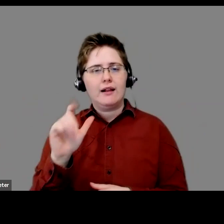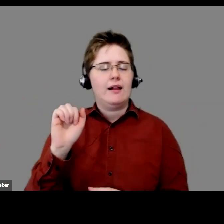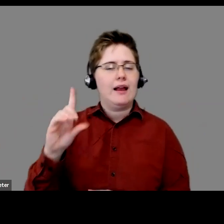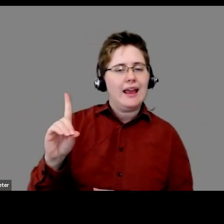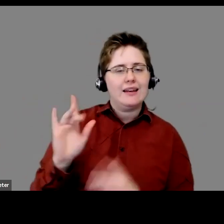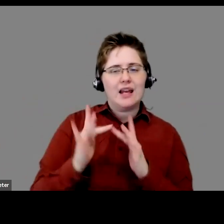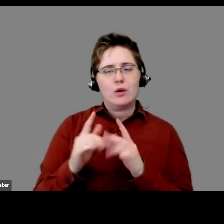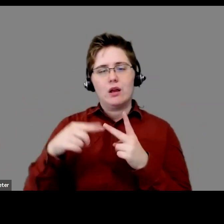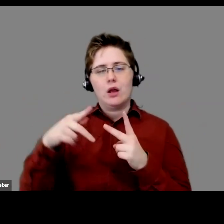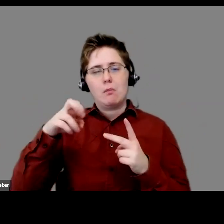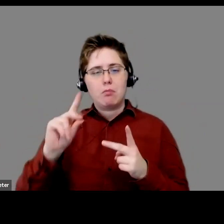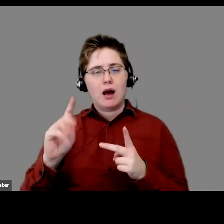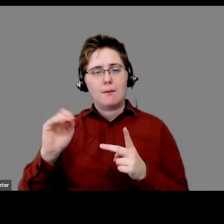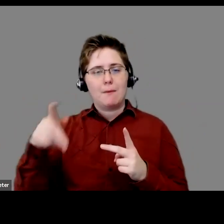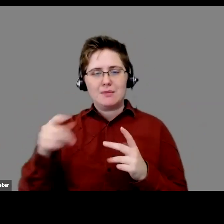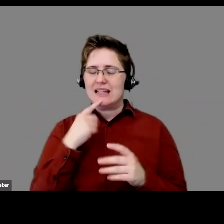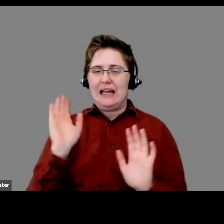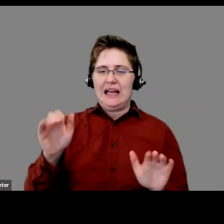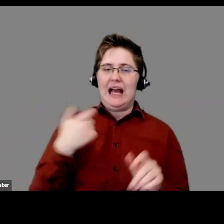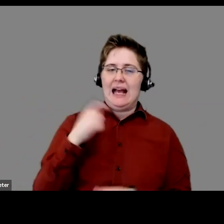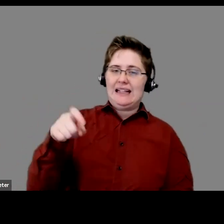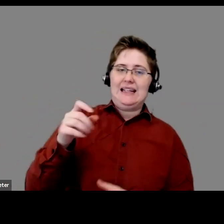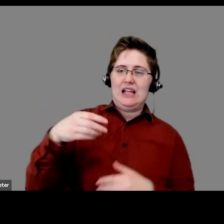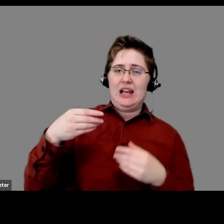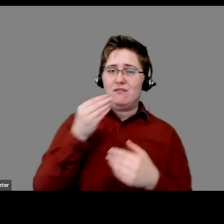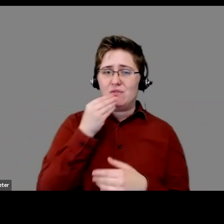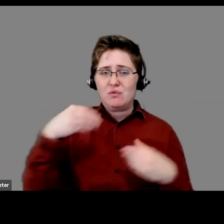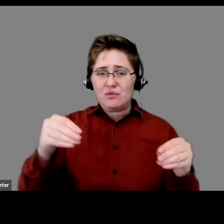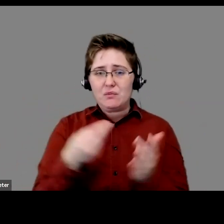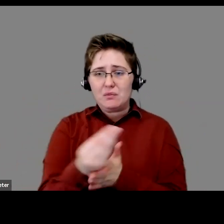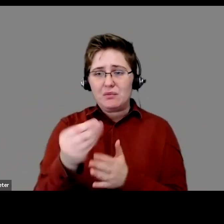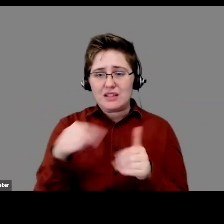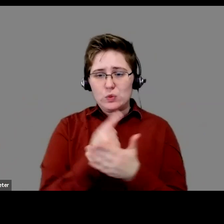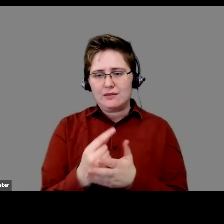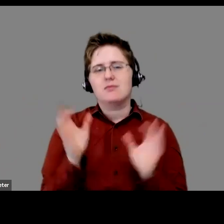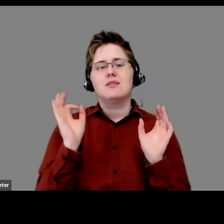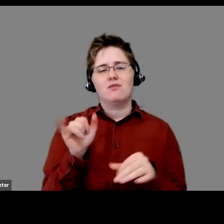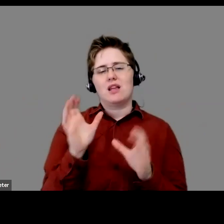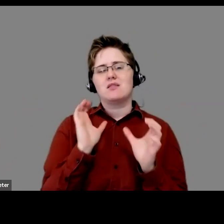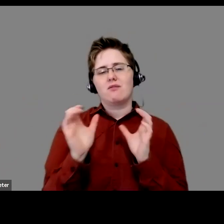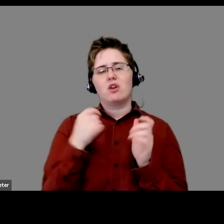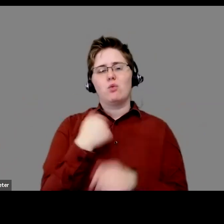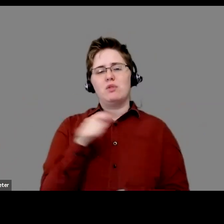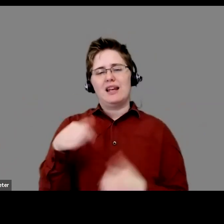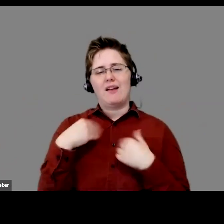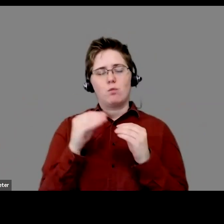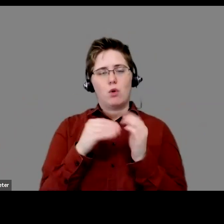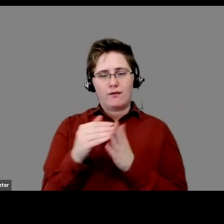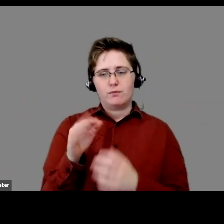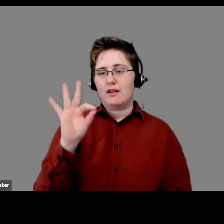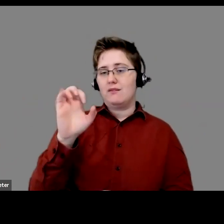maps, and say, hey, I really need, groceries for this week. But it's definitely a conversation that we need to be having more.